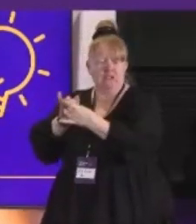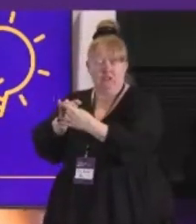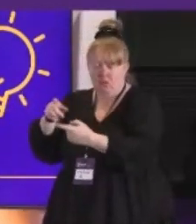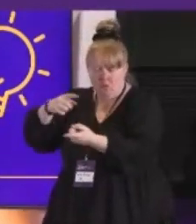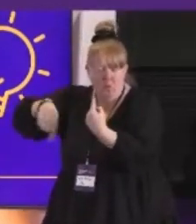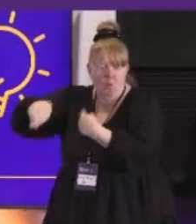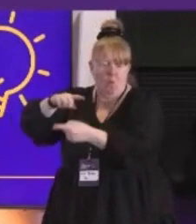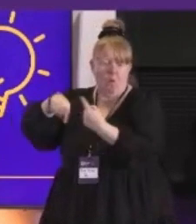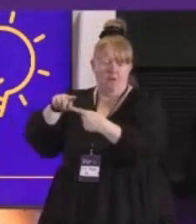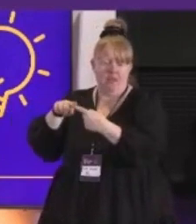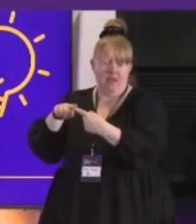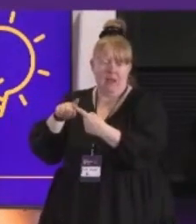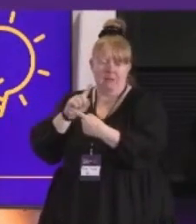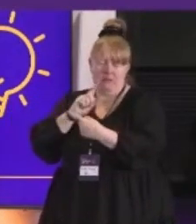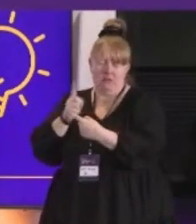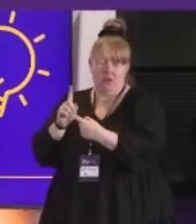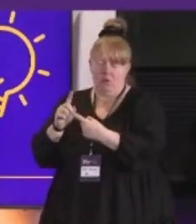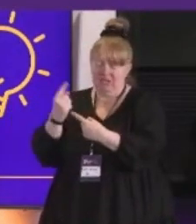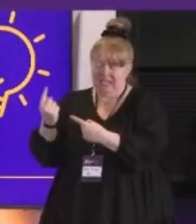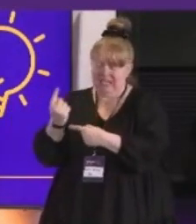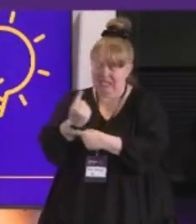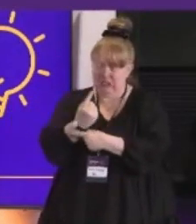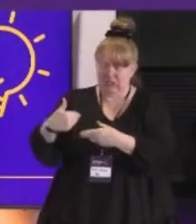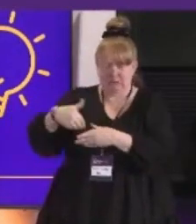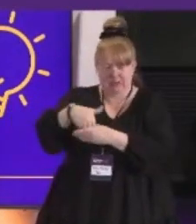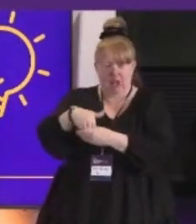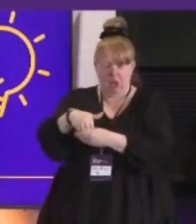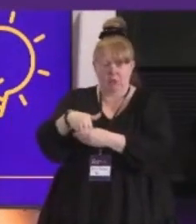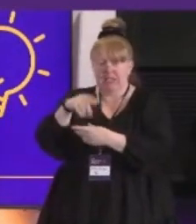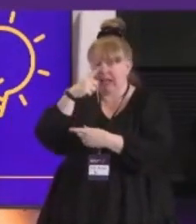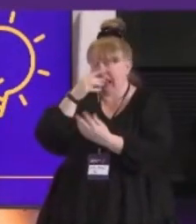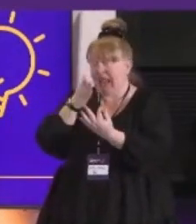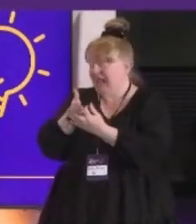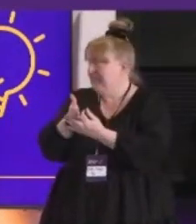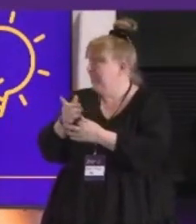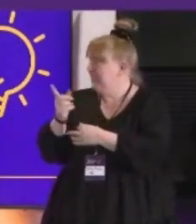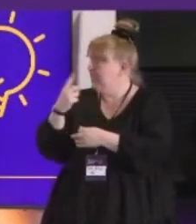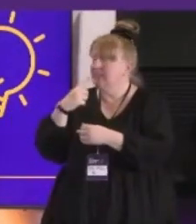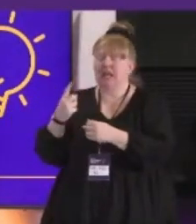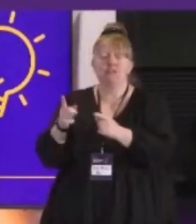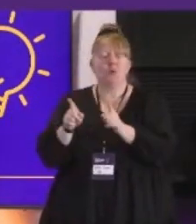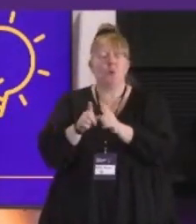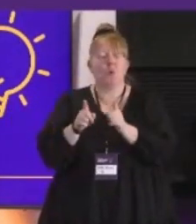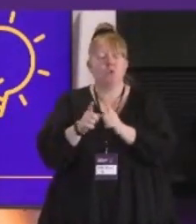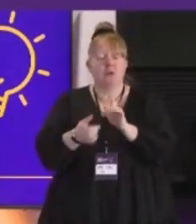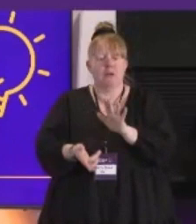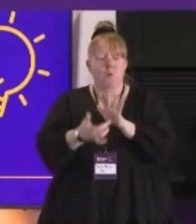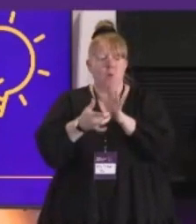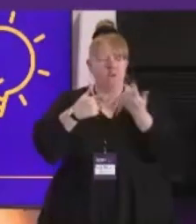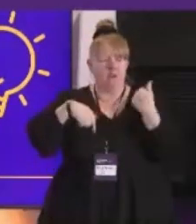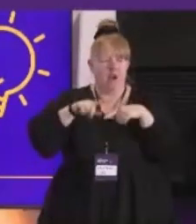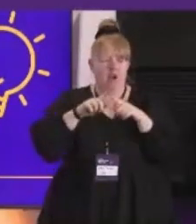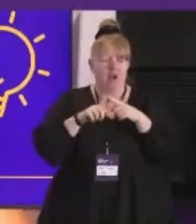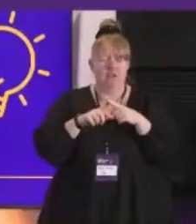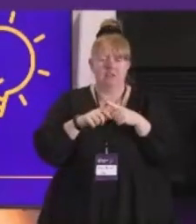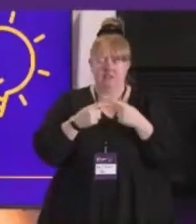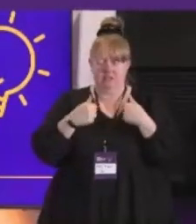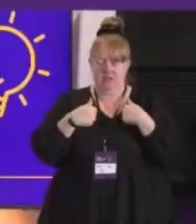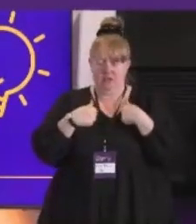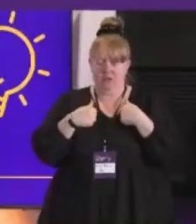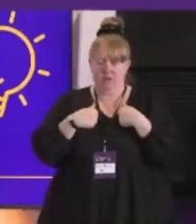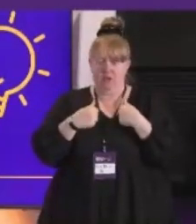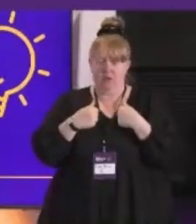in every single different province. And the other thing to speak about as well, which is extremely important for us, we have a presence in